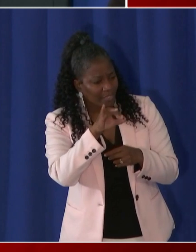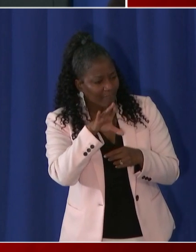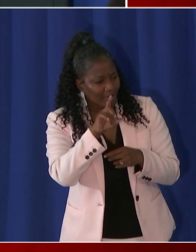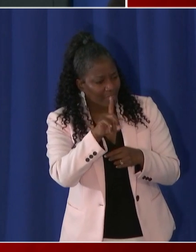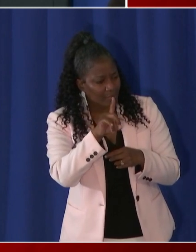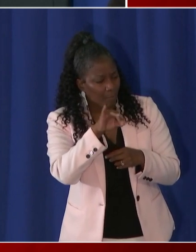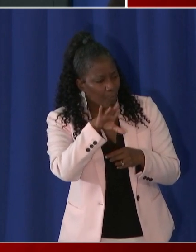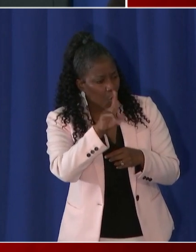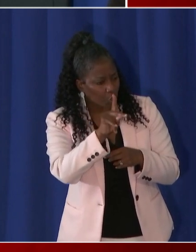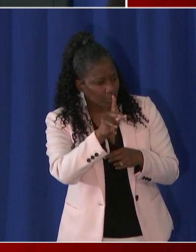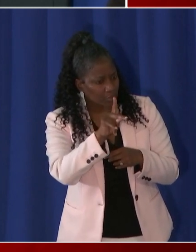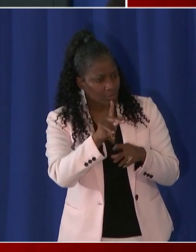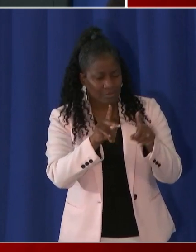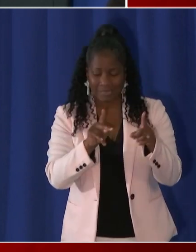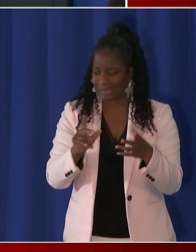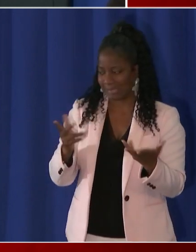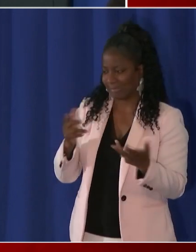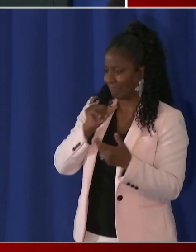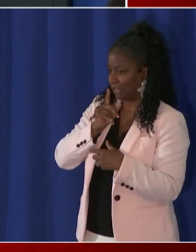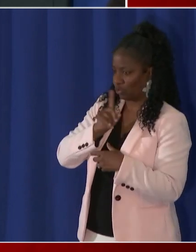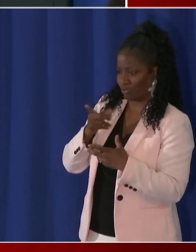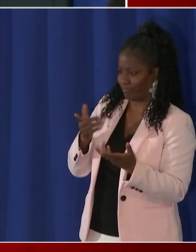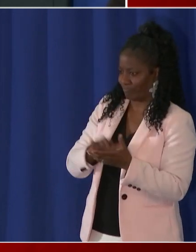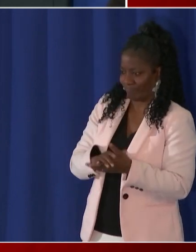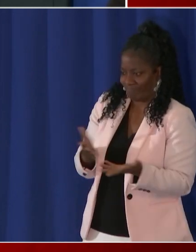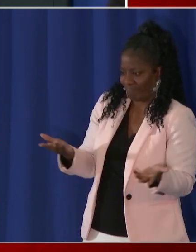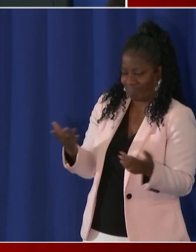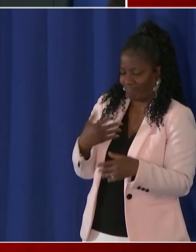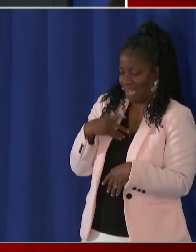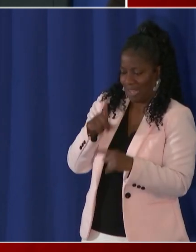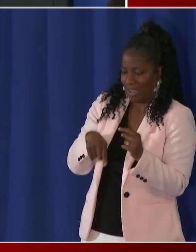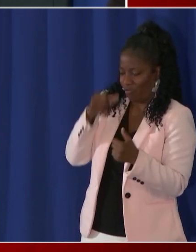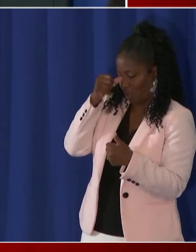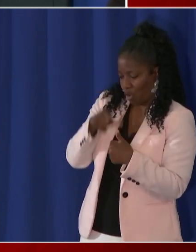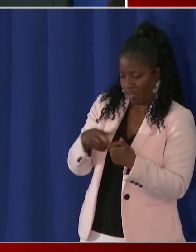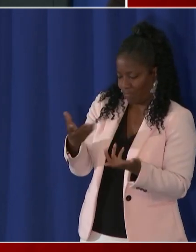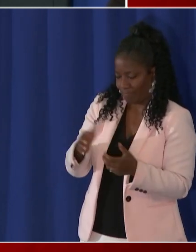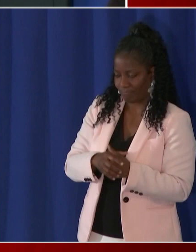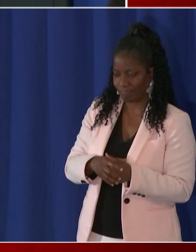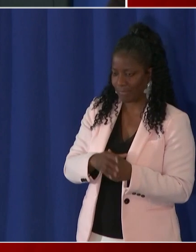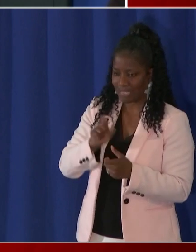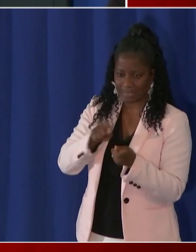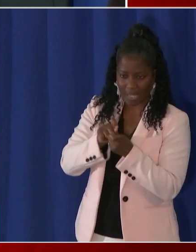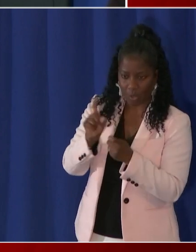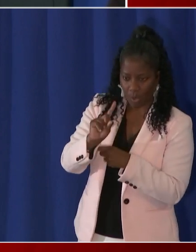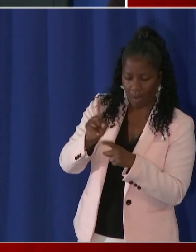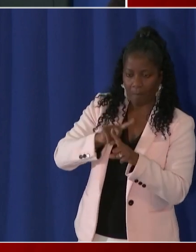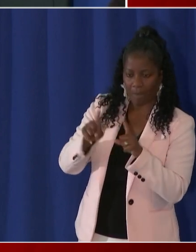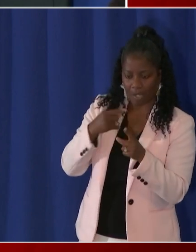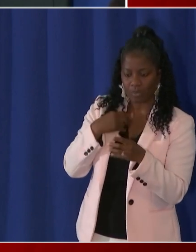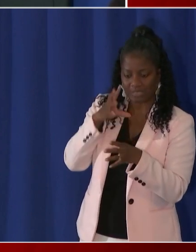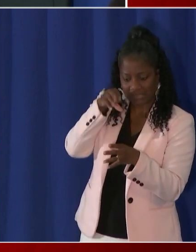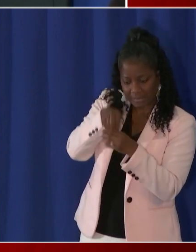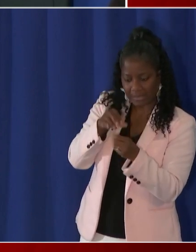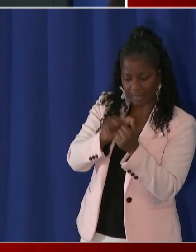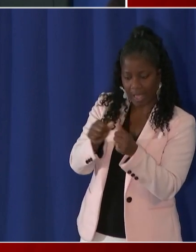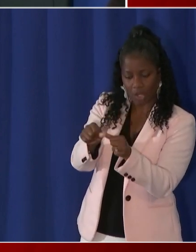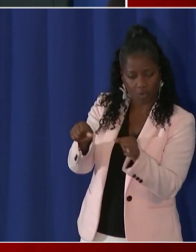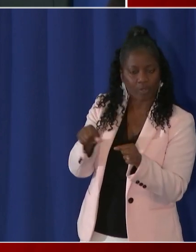too far? I'm not sure. I can't recall exactly where, but it was certainly within